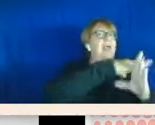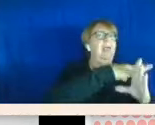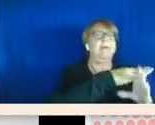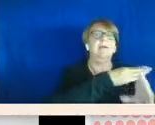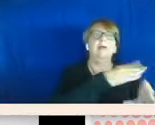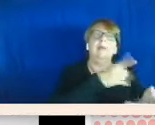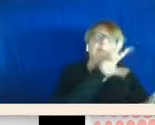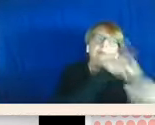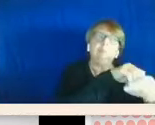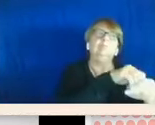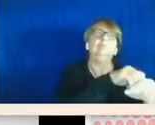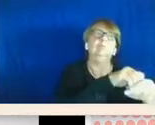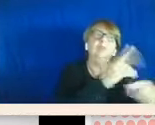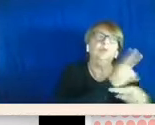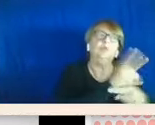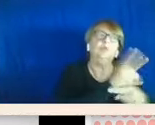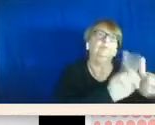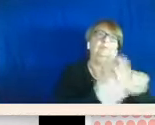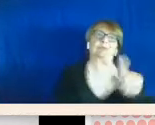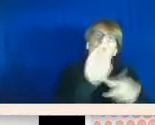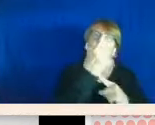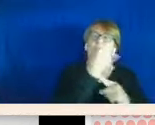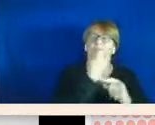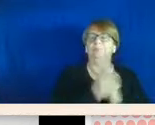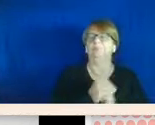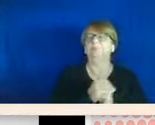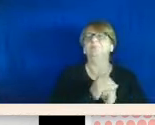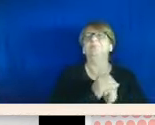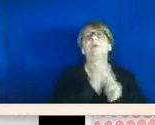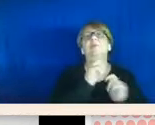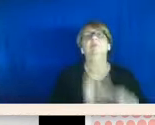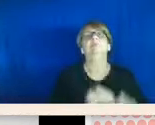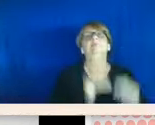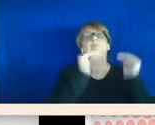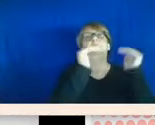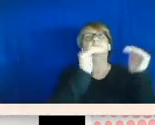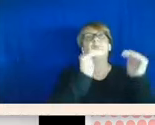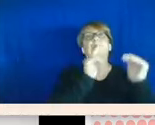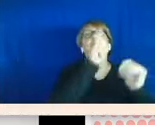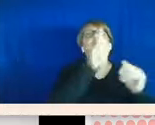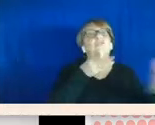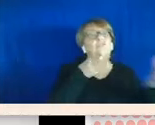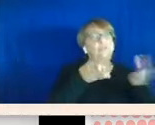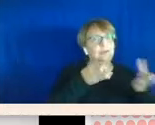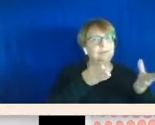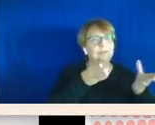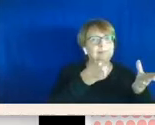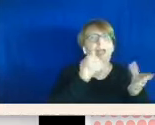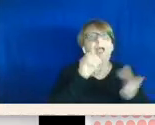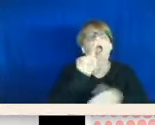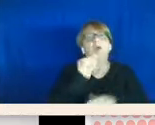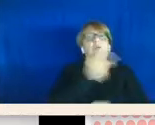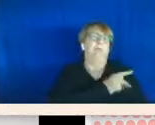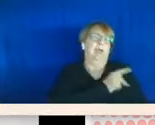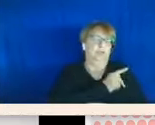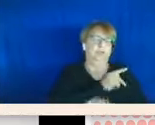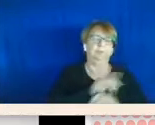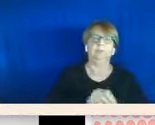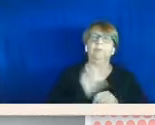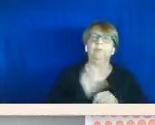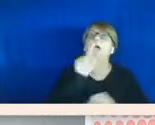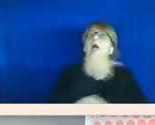using substances. The next step up to actual services is outpatient. So that outpatient service might